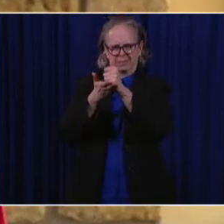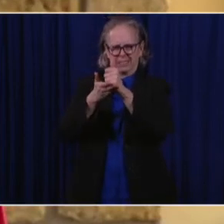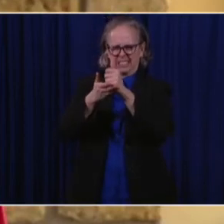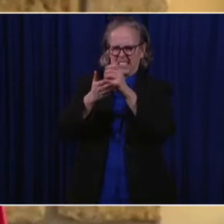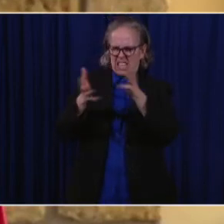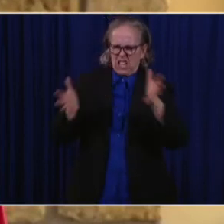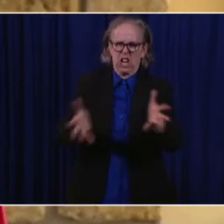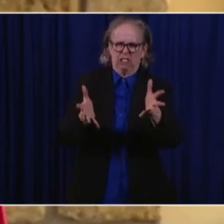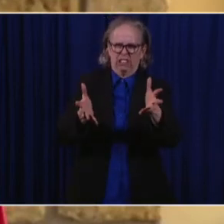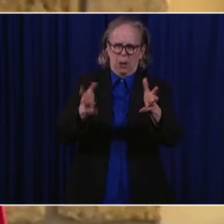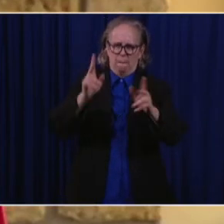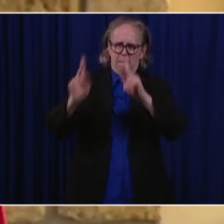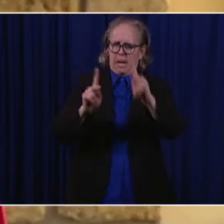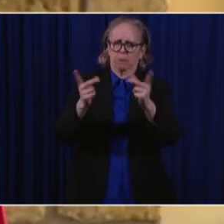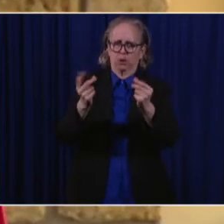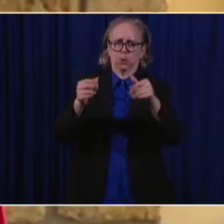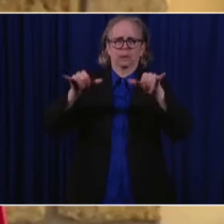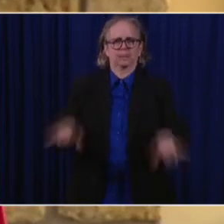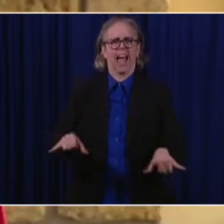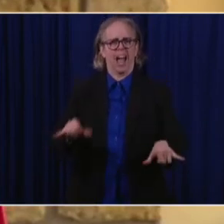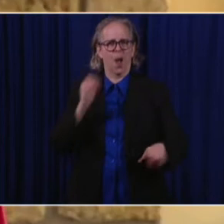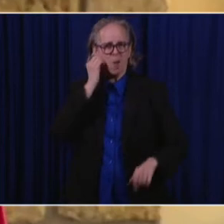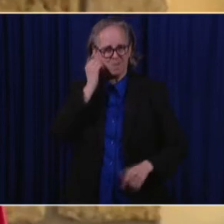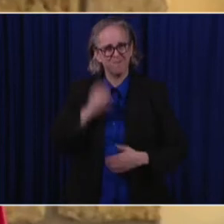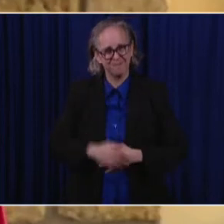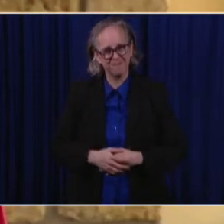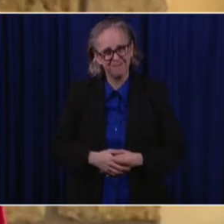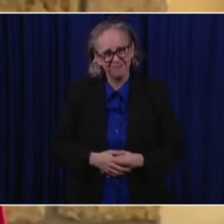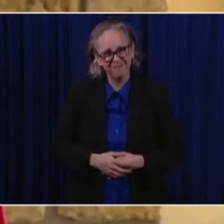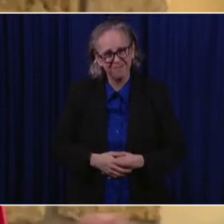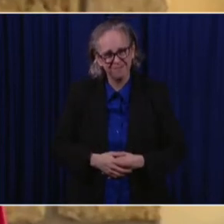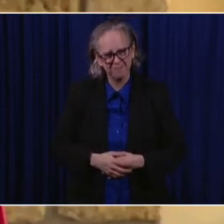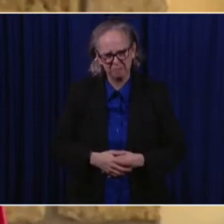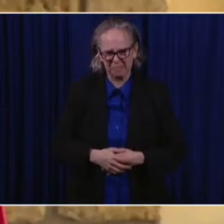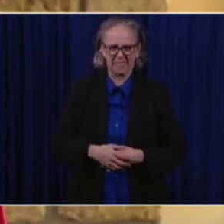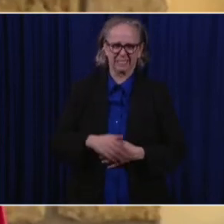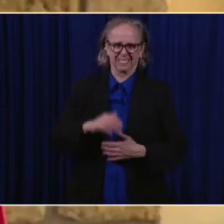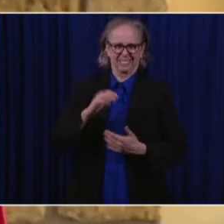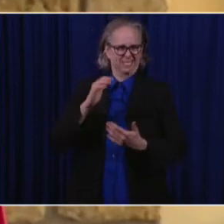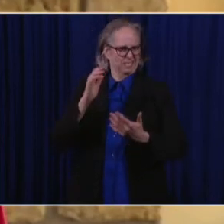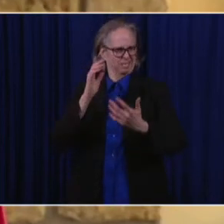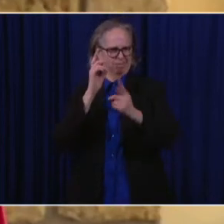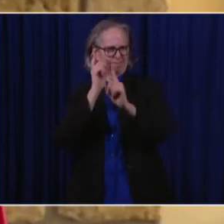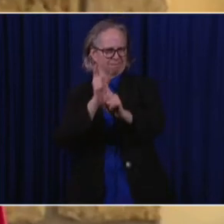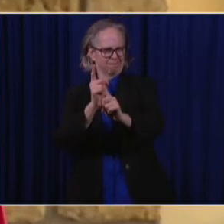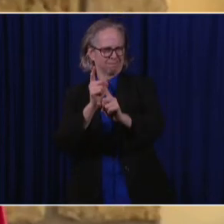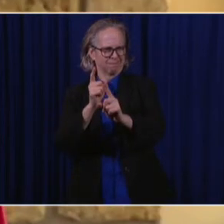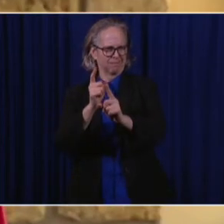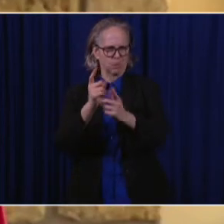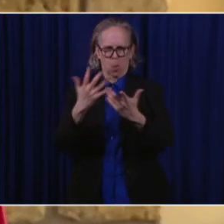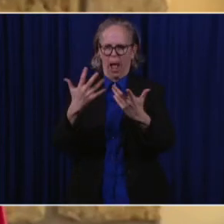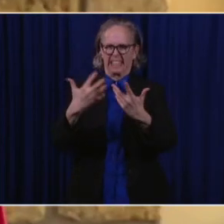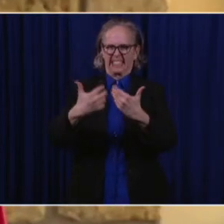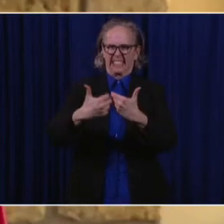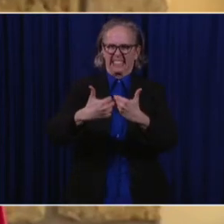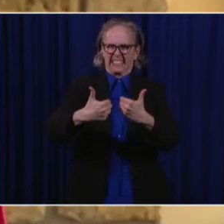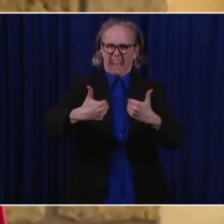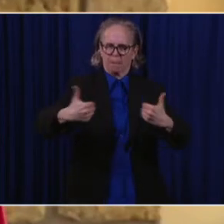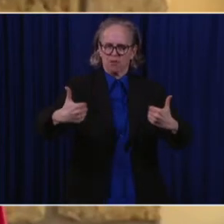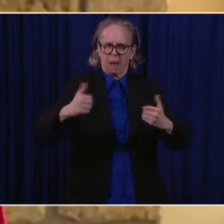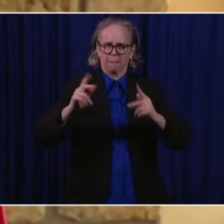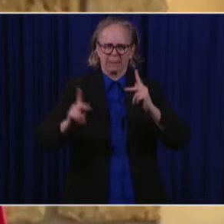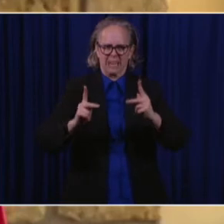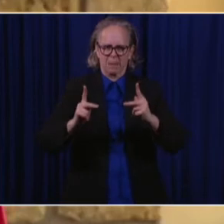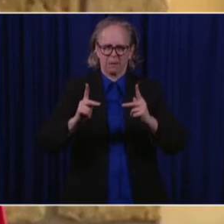closing things at 10 o'clock and by getting people separated, we at least buy that amount of time that we're